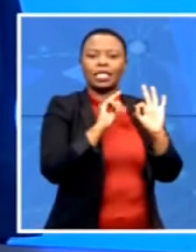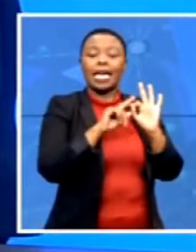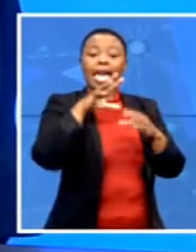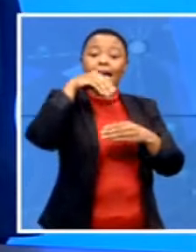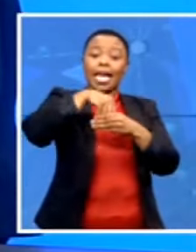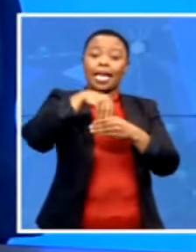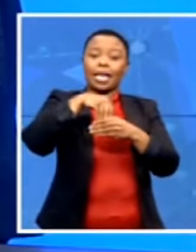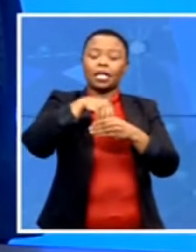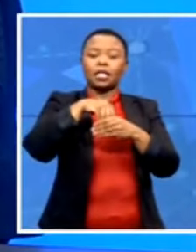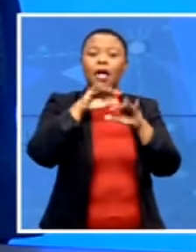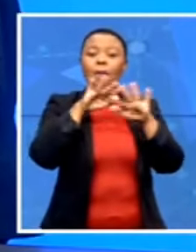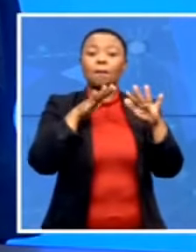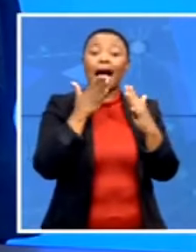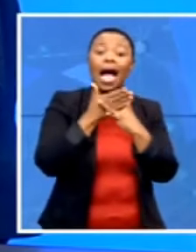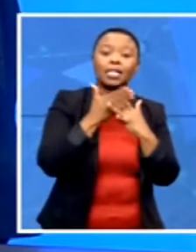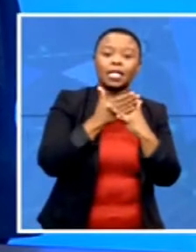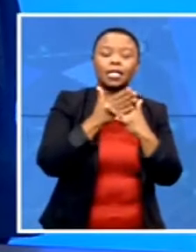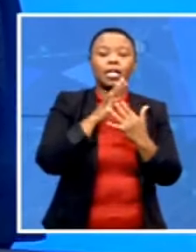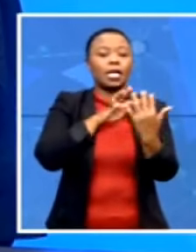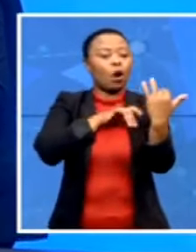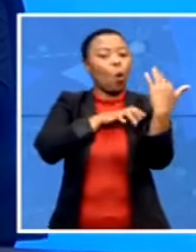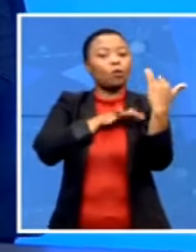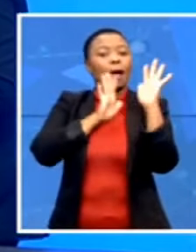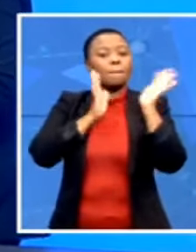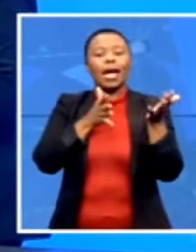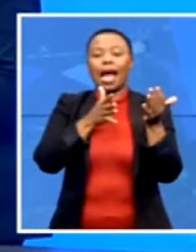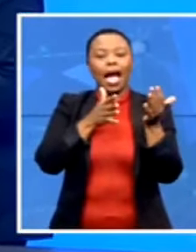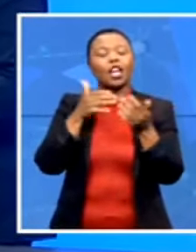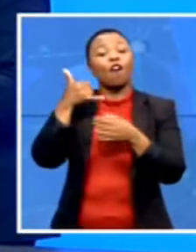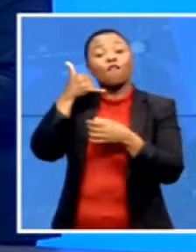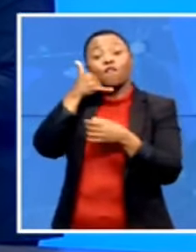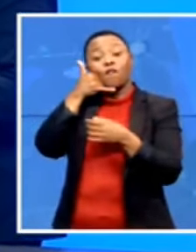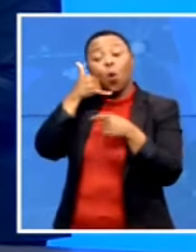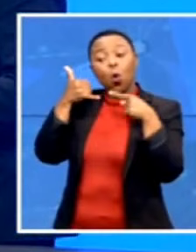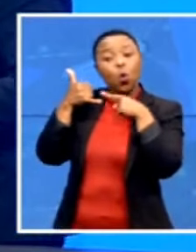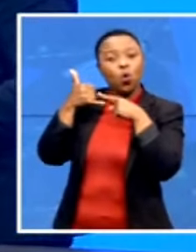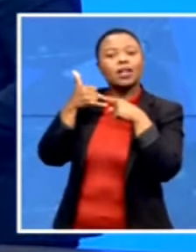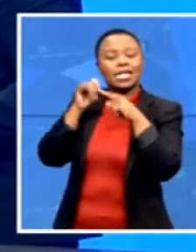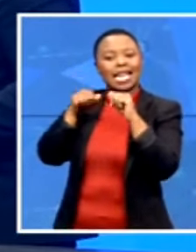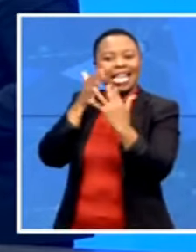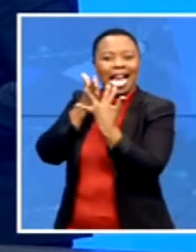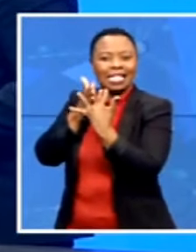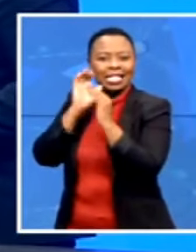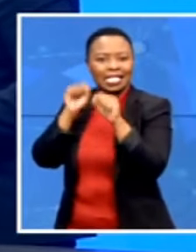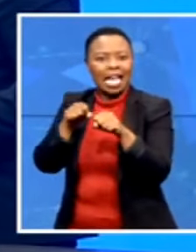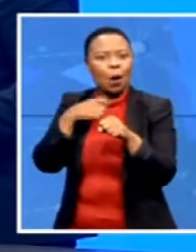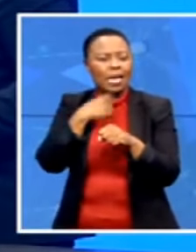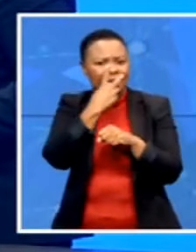computers, but also on their mobile phones. What we've learned is a lot of people are accessing news on the go. Right. So this website